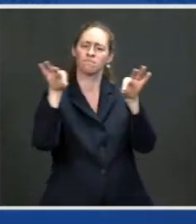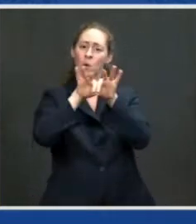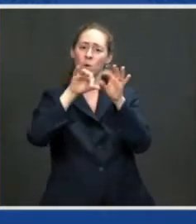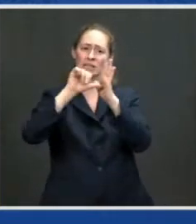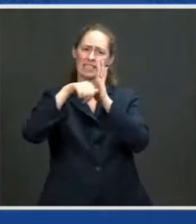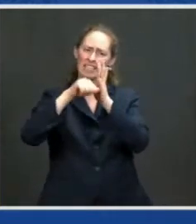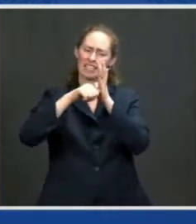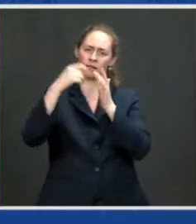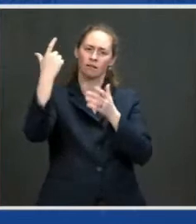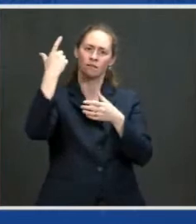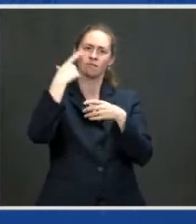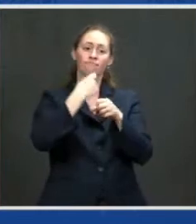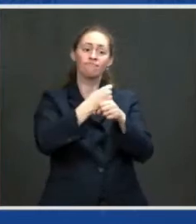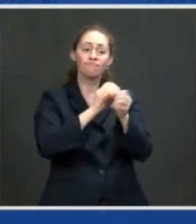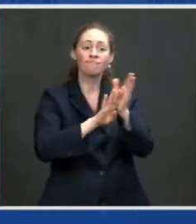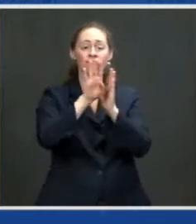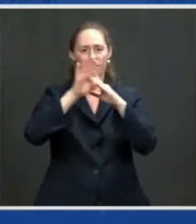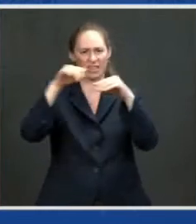America.